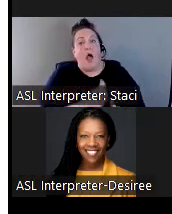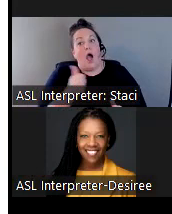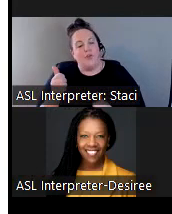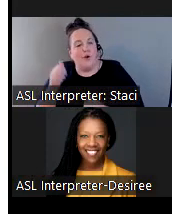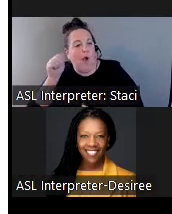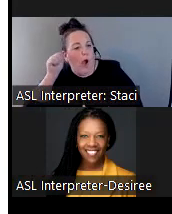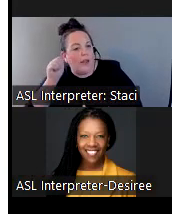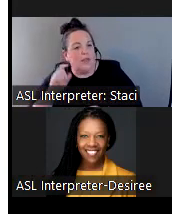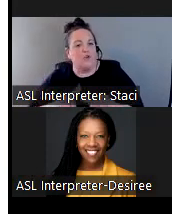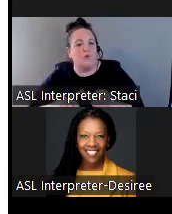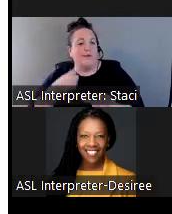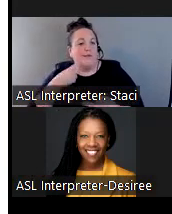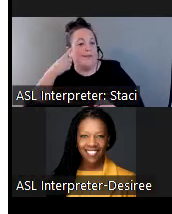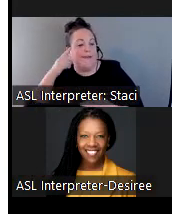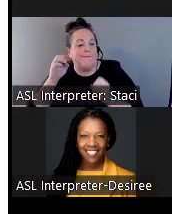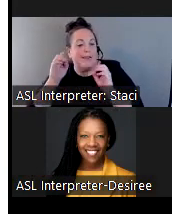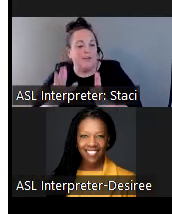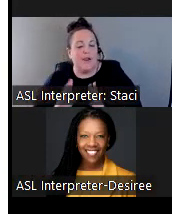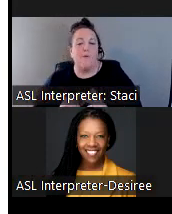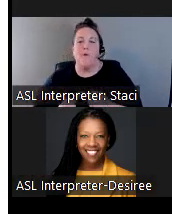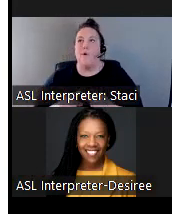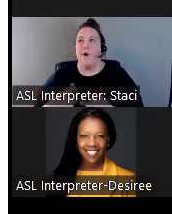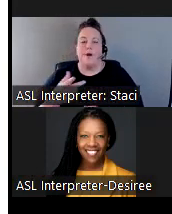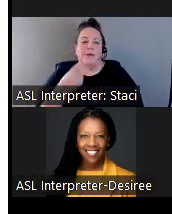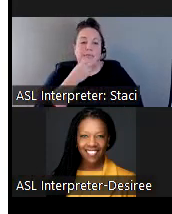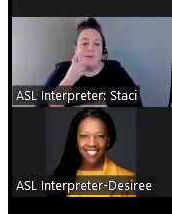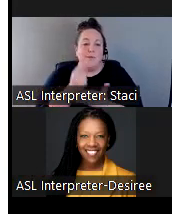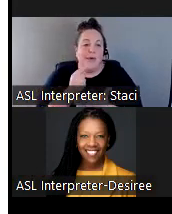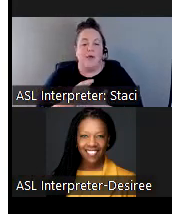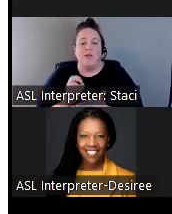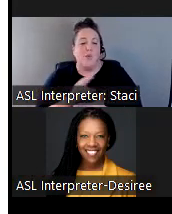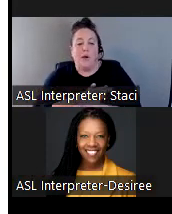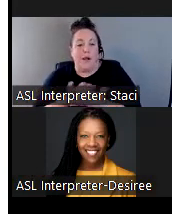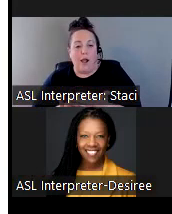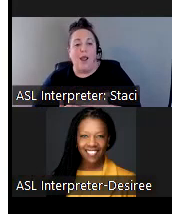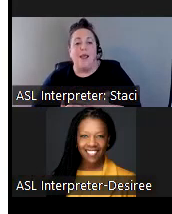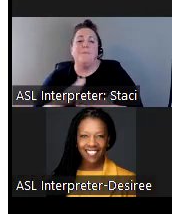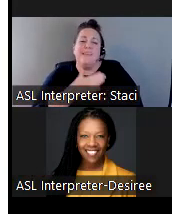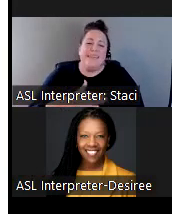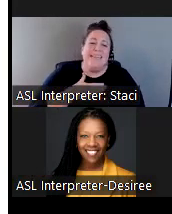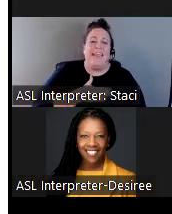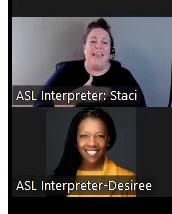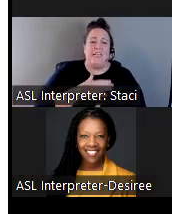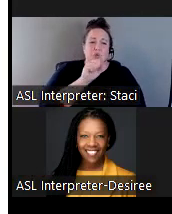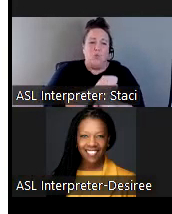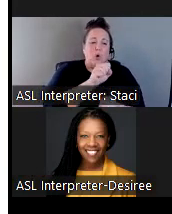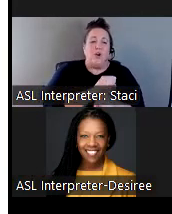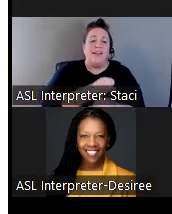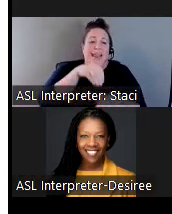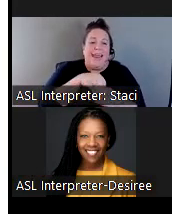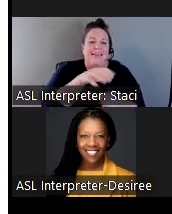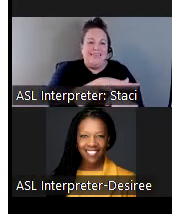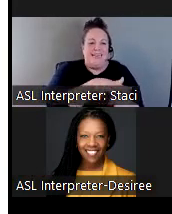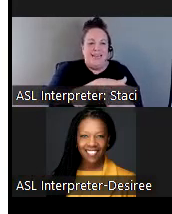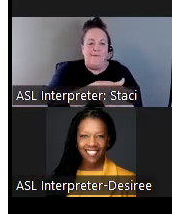or this deaf educator or this speech pathologist or this early interventionist. Please work more within our silos,